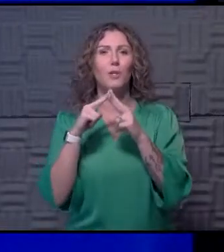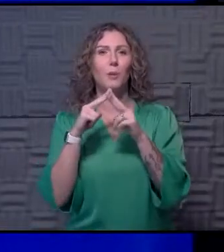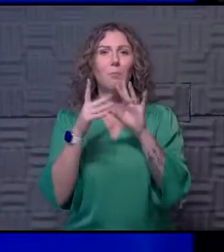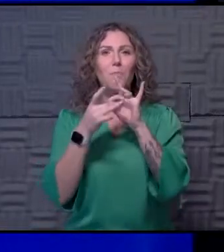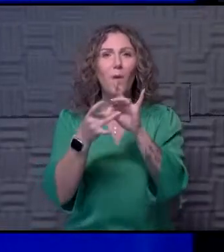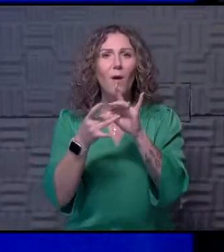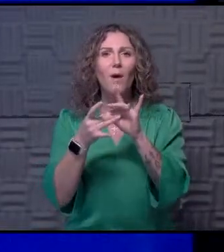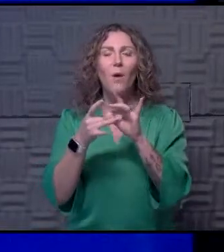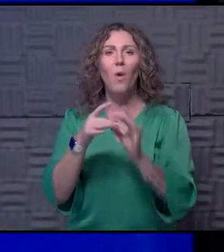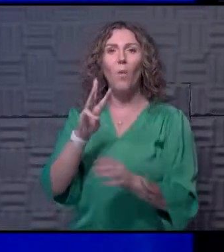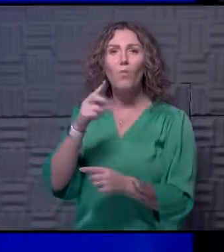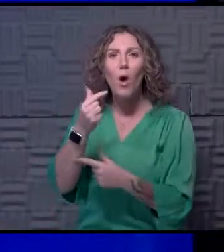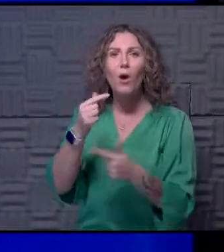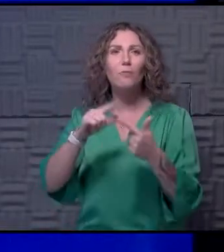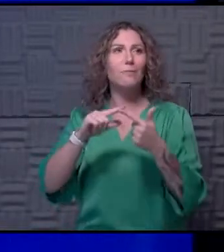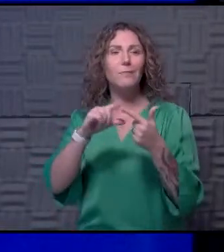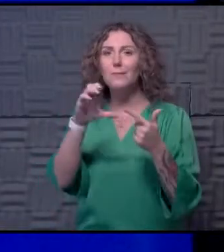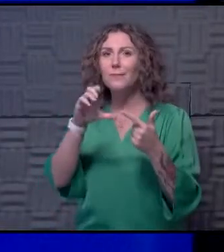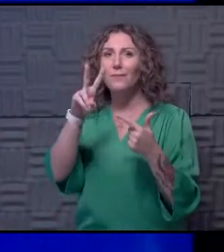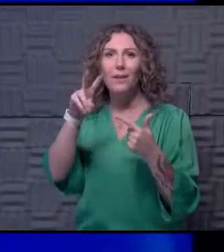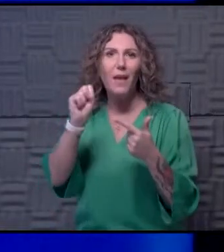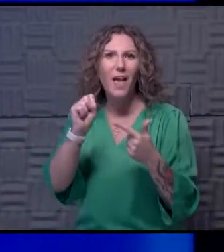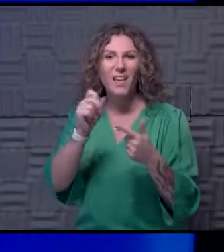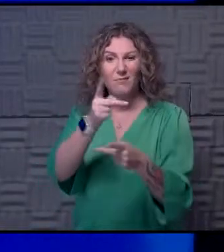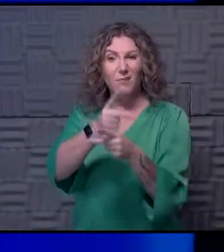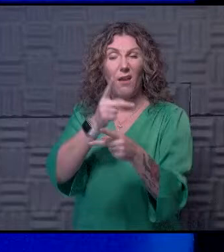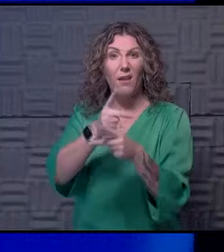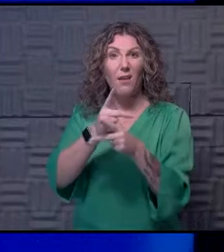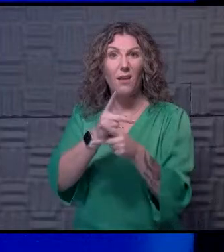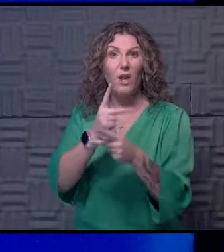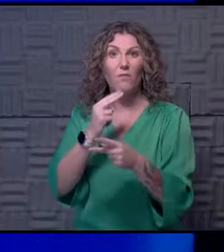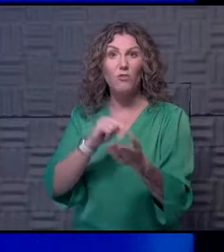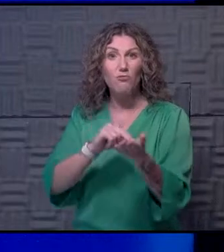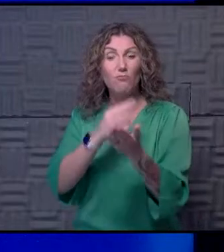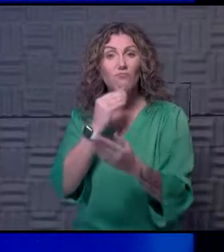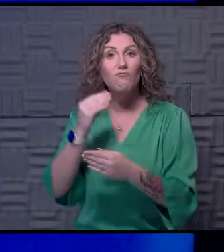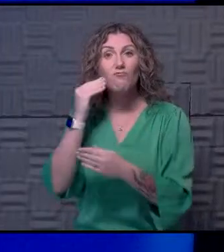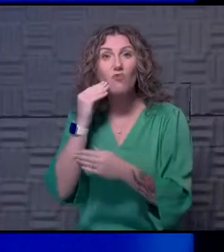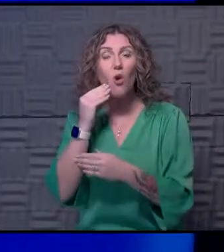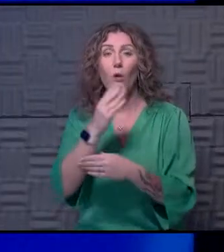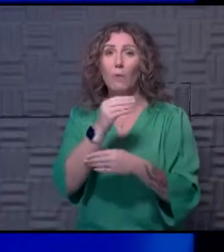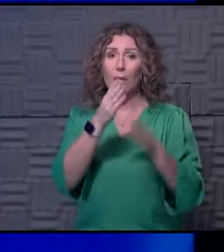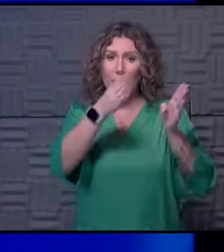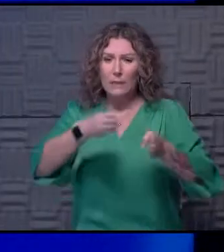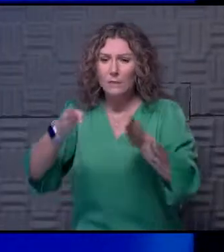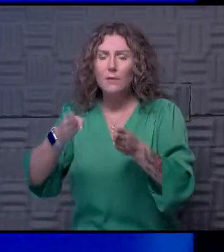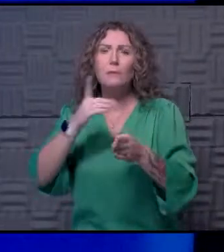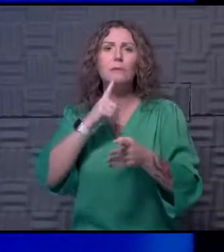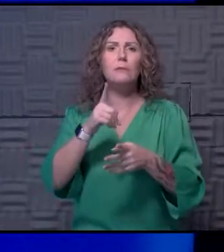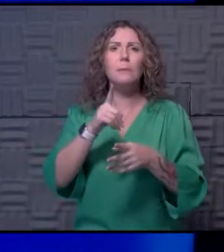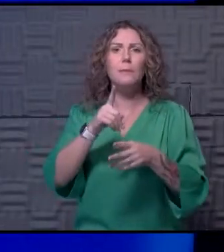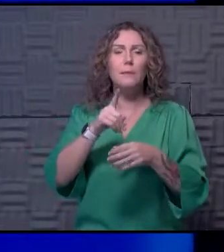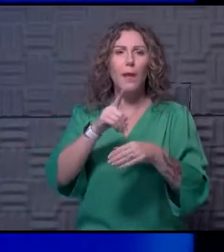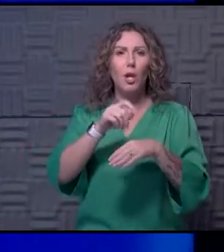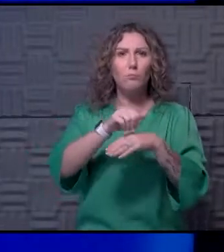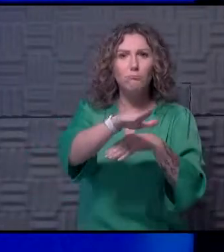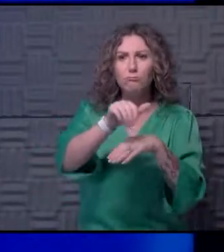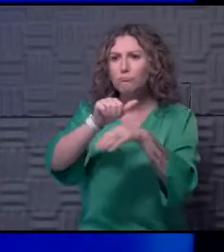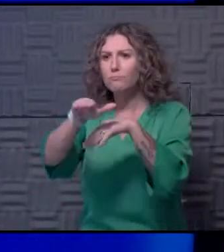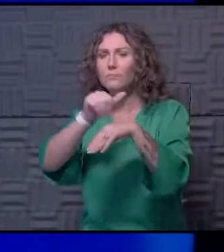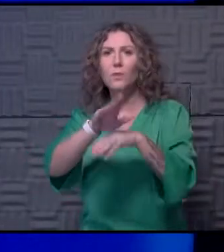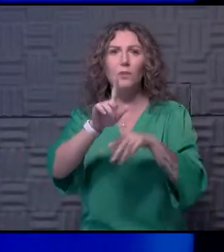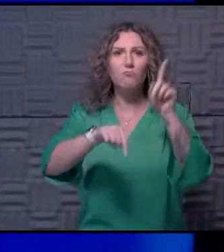CVS and how they're taking care of nursing homes, because individual pharmacists from Walgreens and CVS are going to different nursing homes to